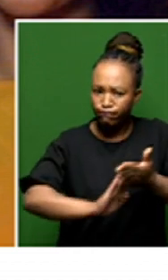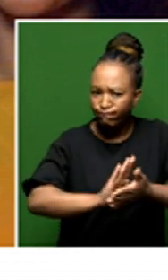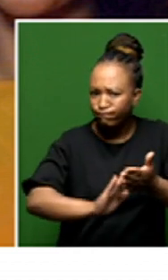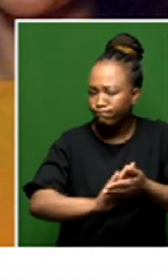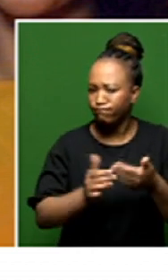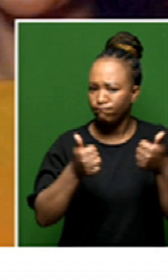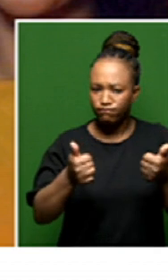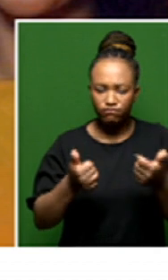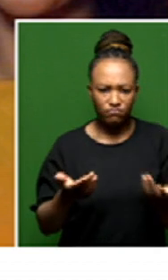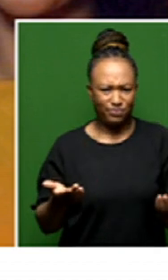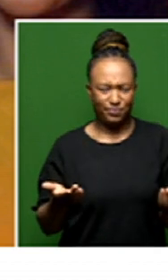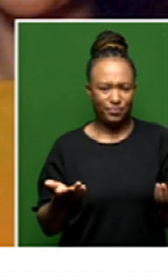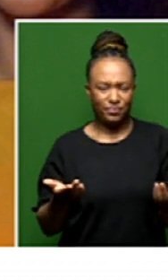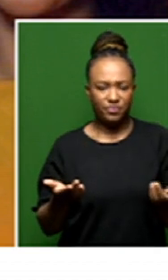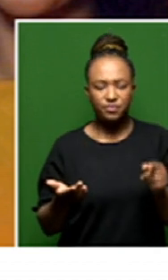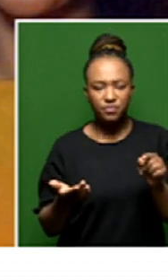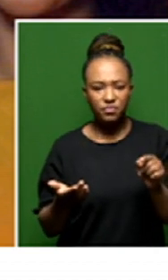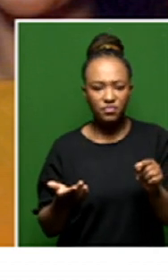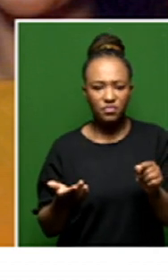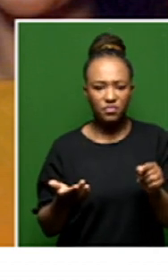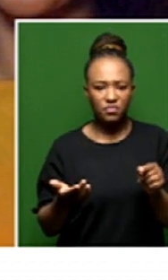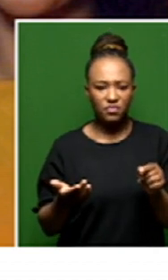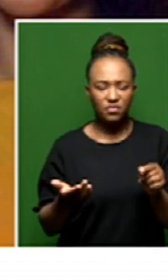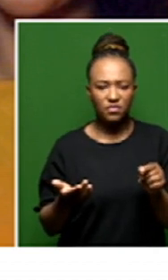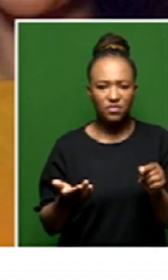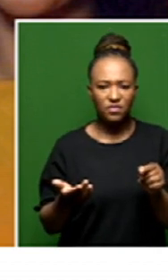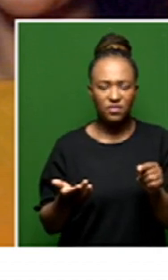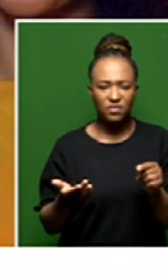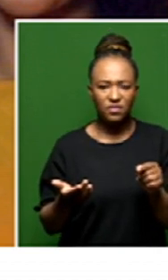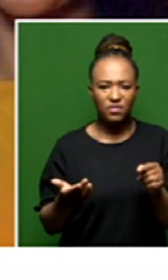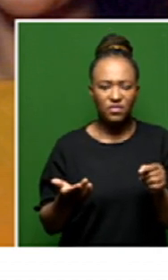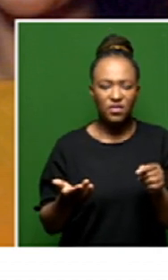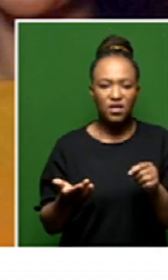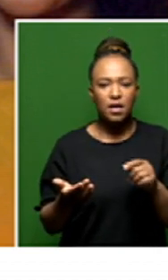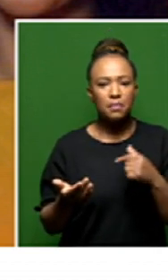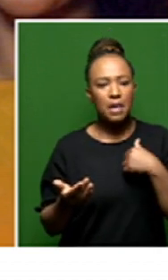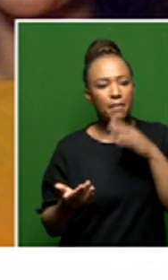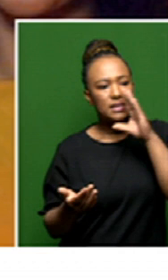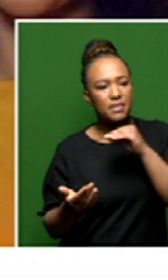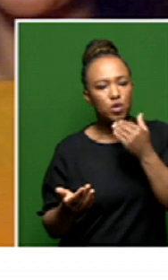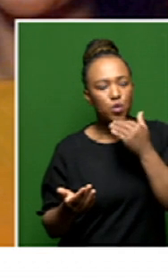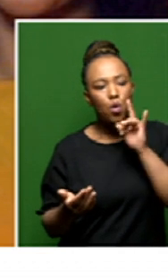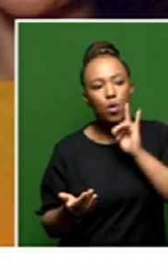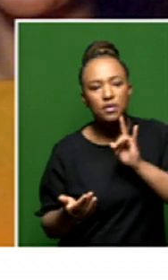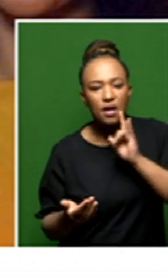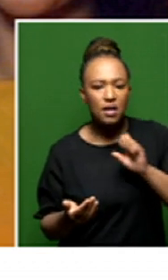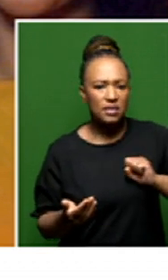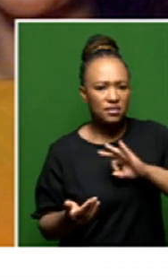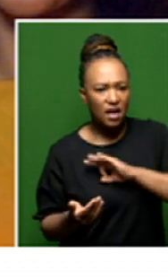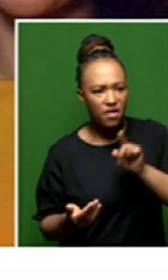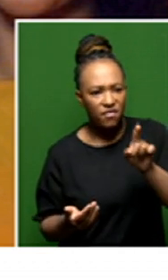downstairs. I had to speak to the hotel staff to tell